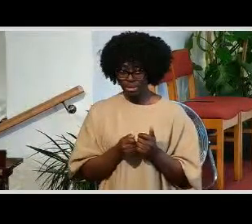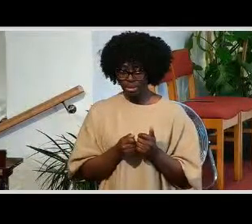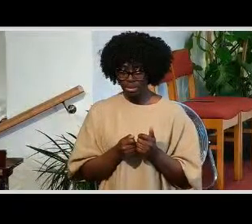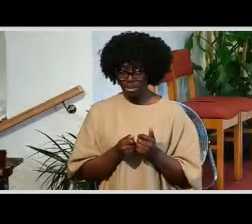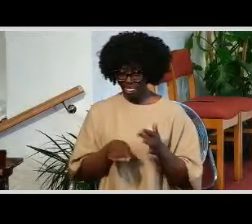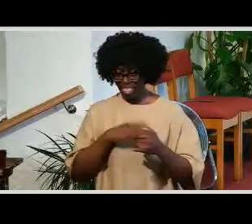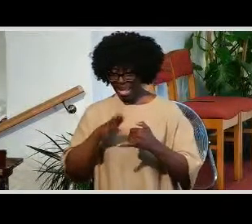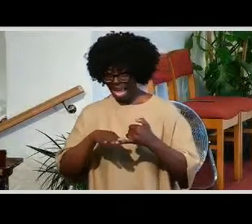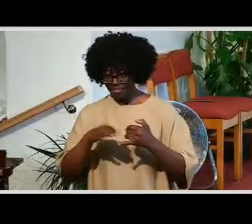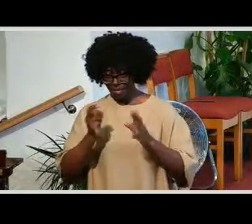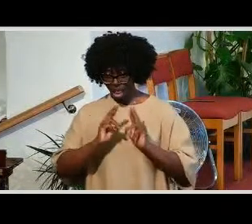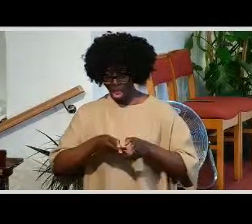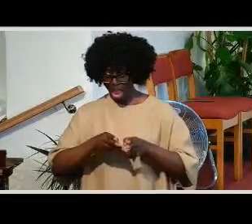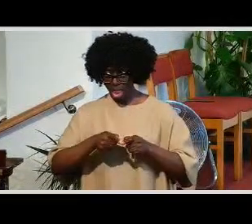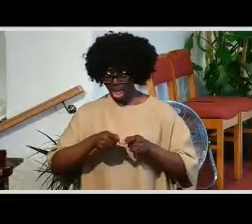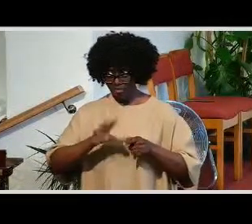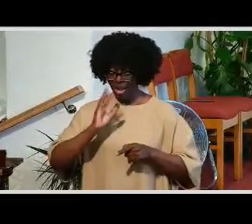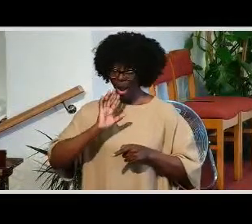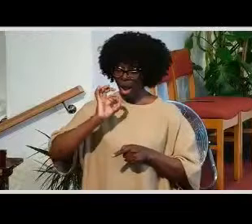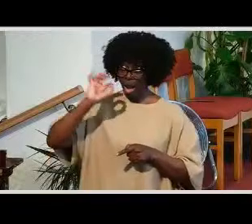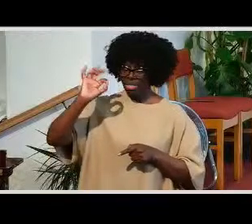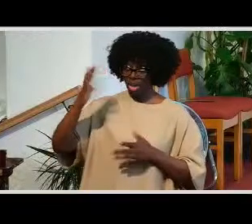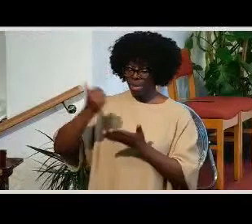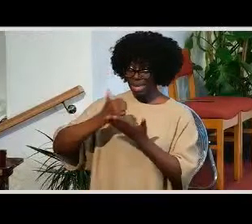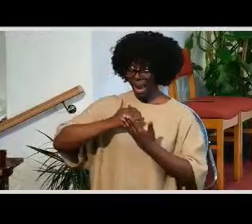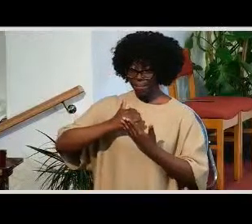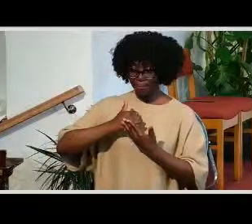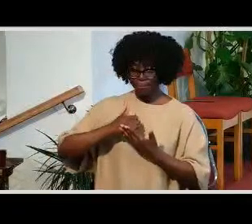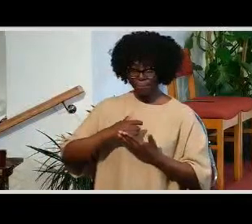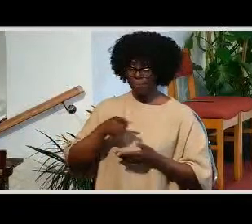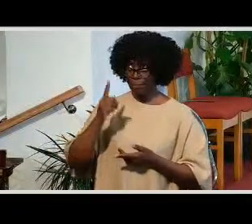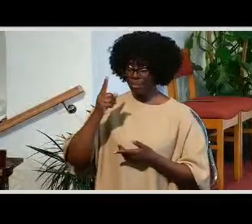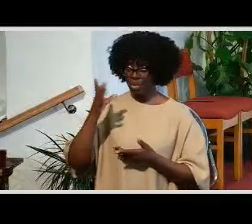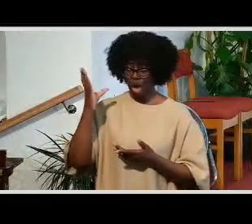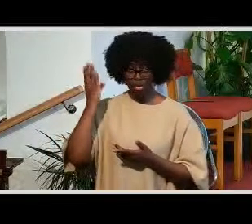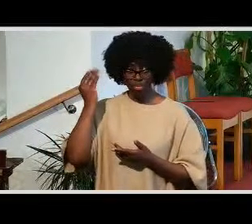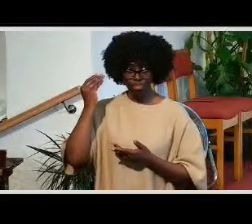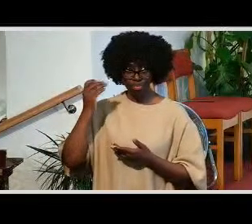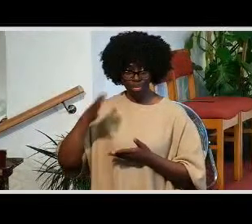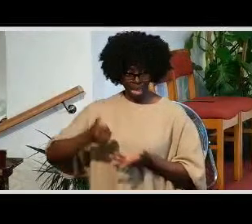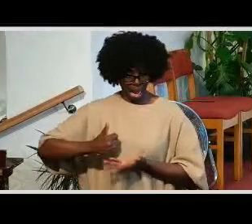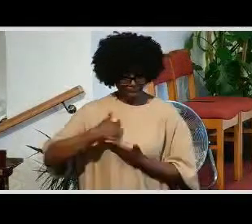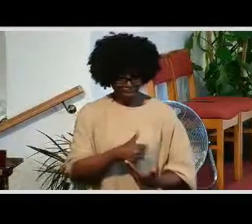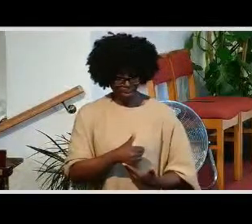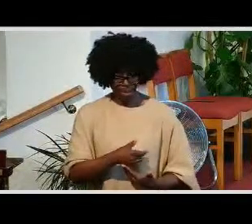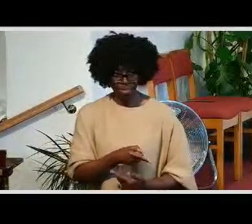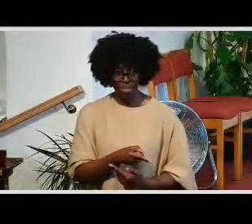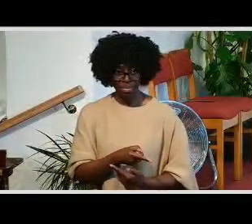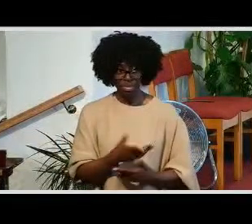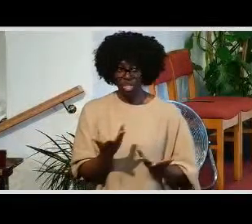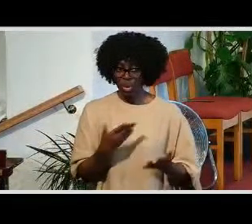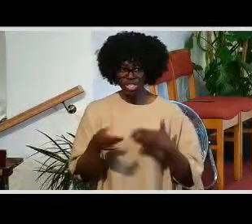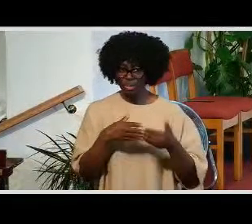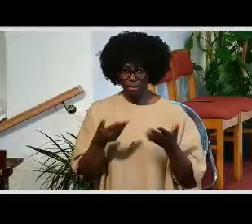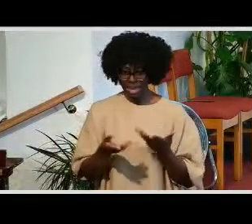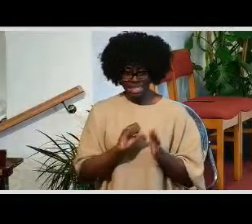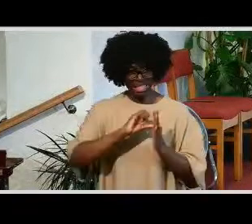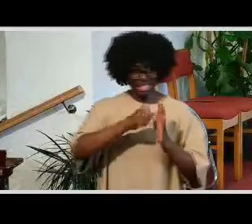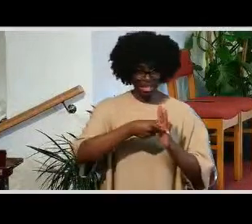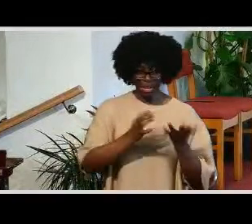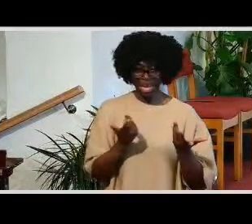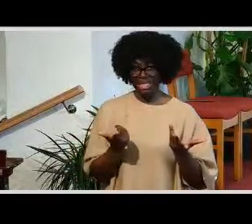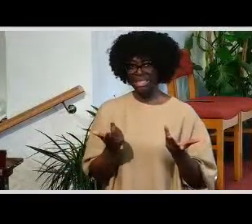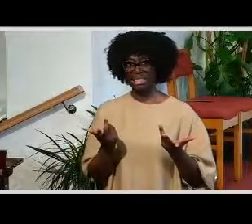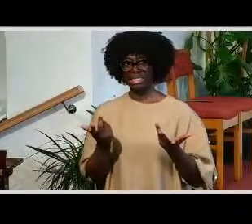God still heard him. So what I'm saying here is that your condition does not stop your communication with God. Whether you can see, whether you